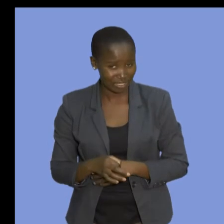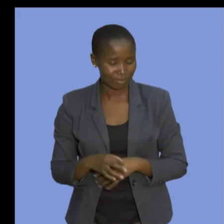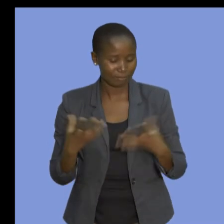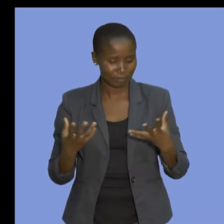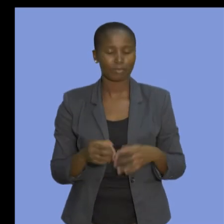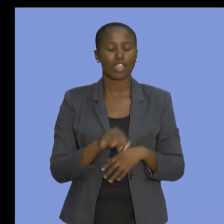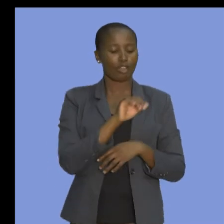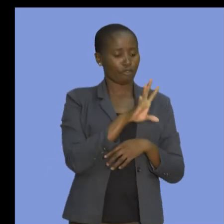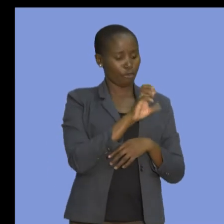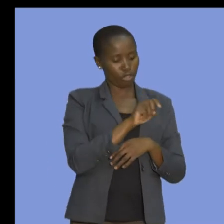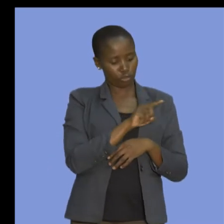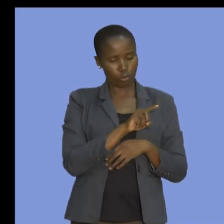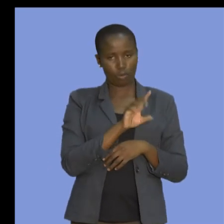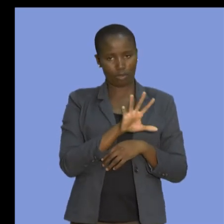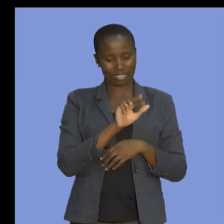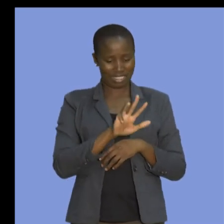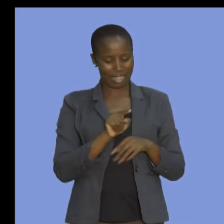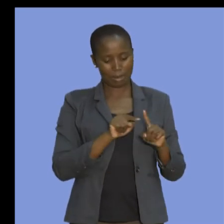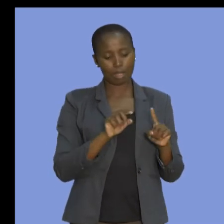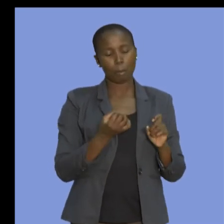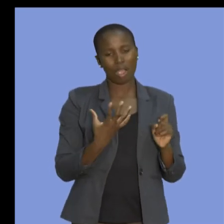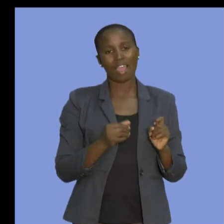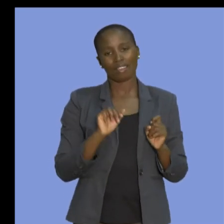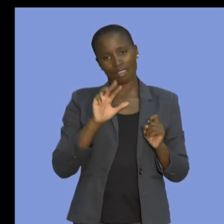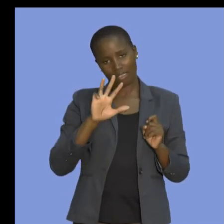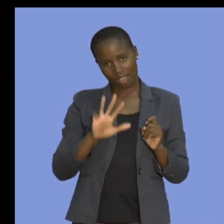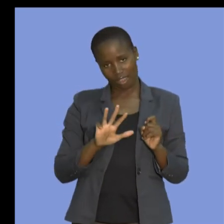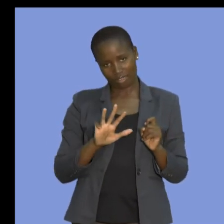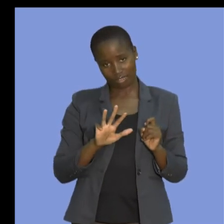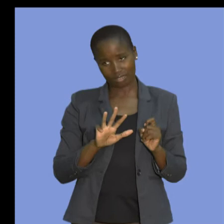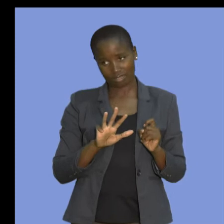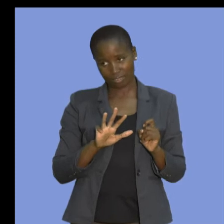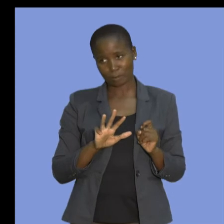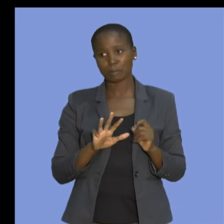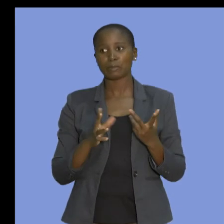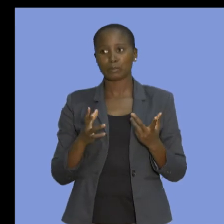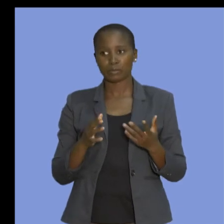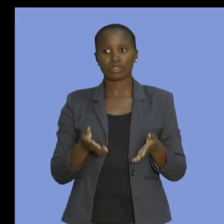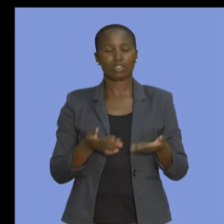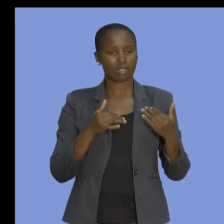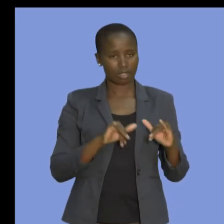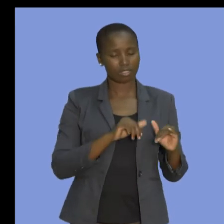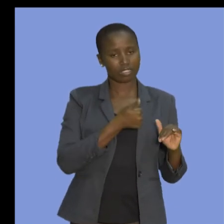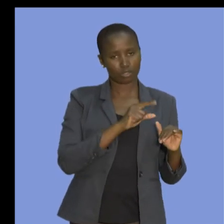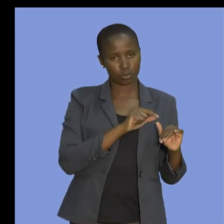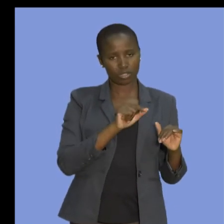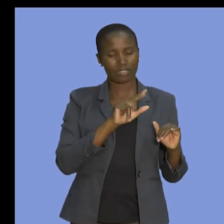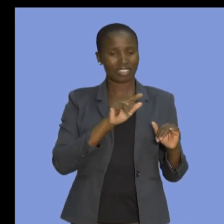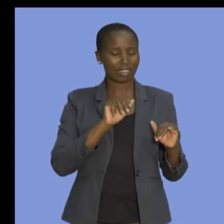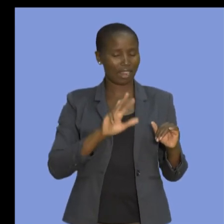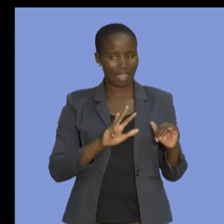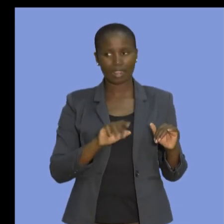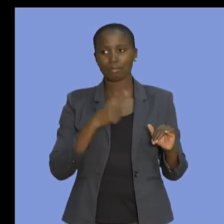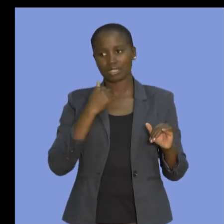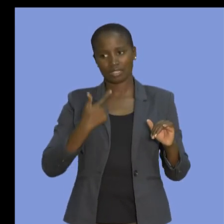is 9, and 60 to 79, which is 7, and we have 5